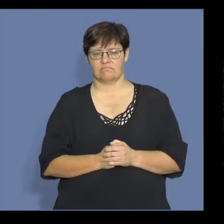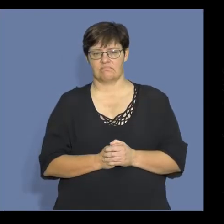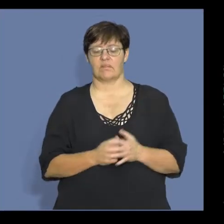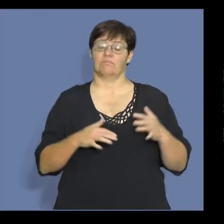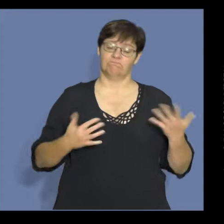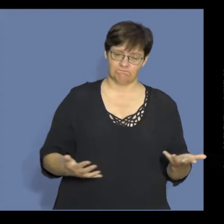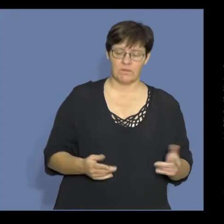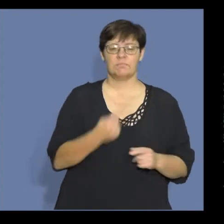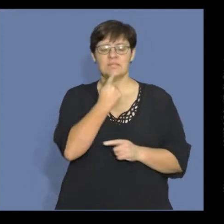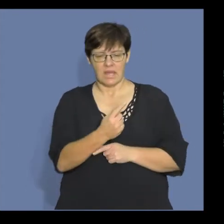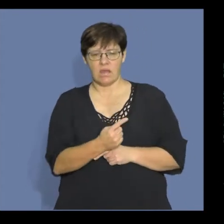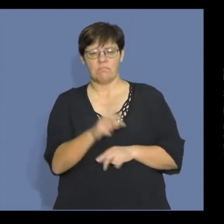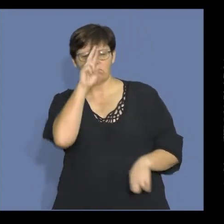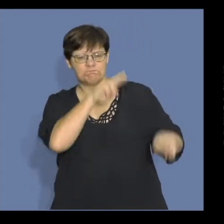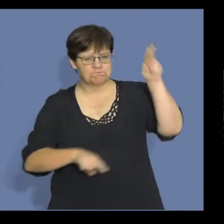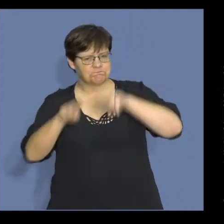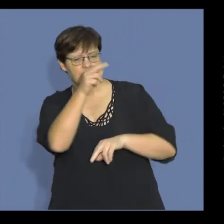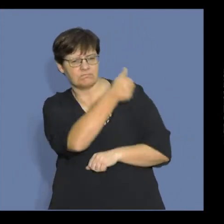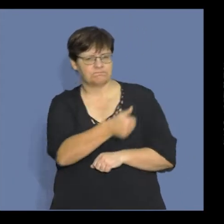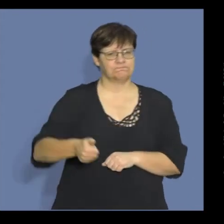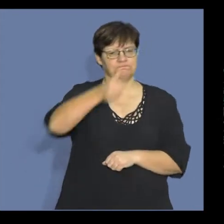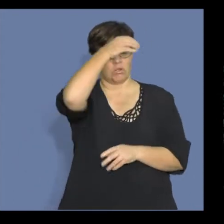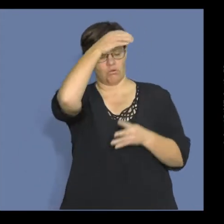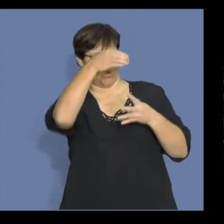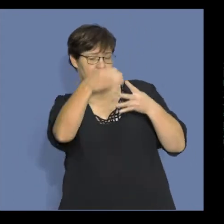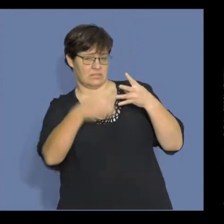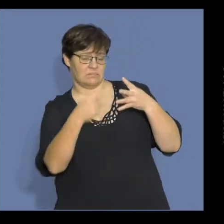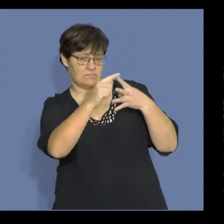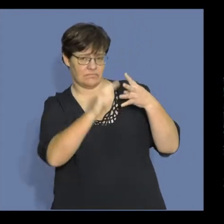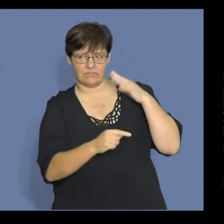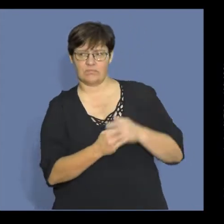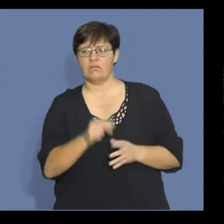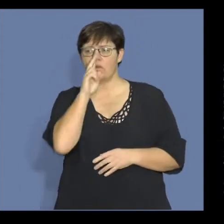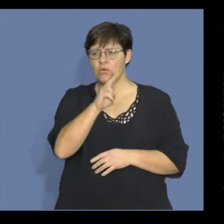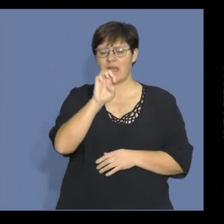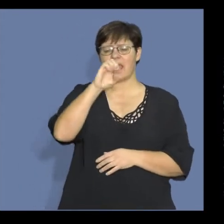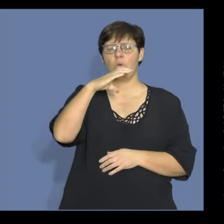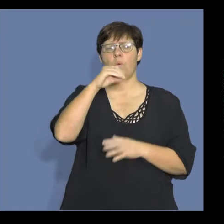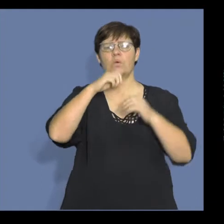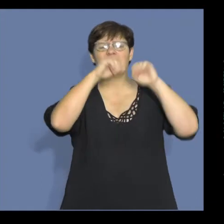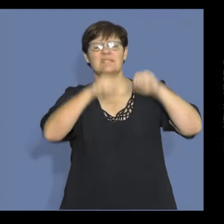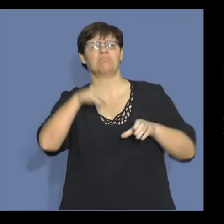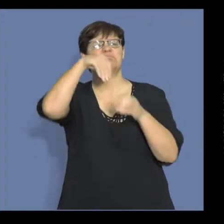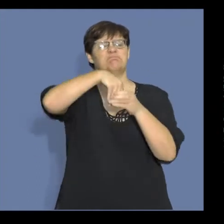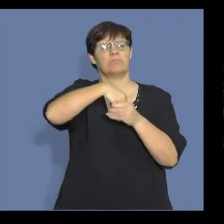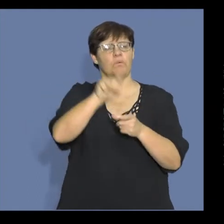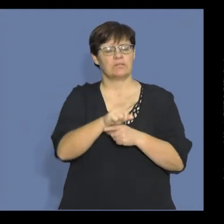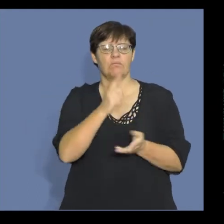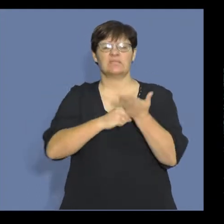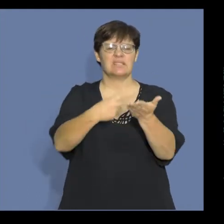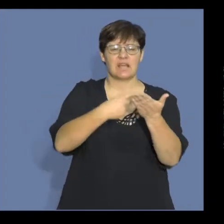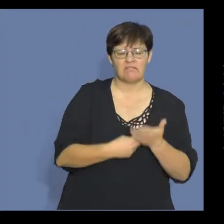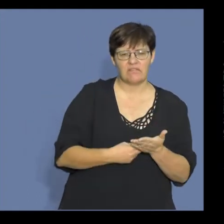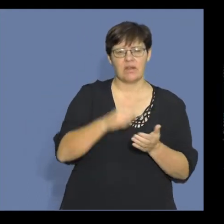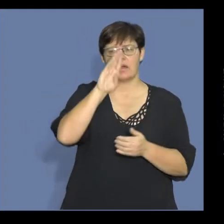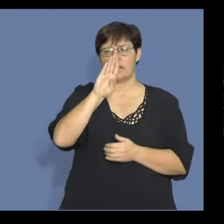Well, as I mentioned, let's review the main concepts. Let's look at what ecosystems consist of. We've discussed the concept